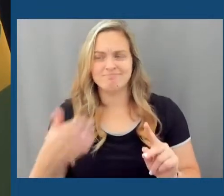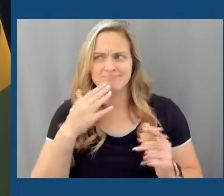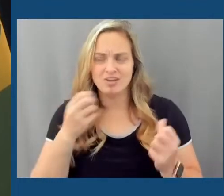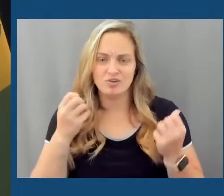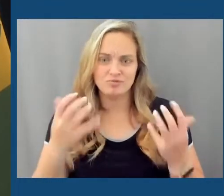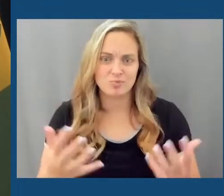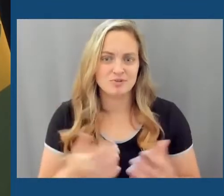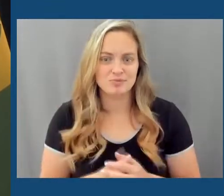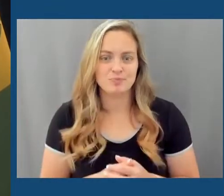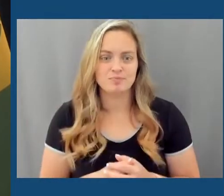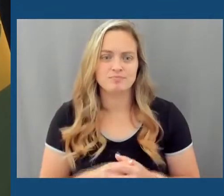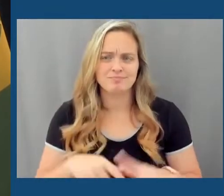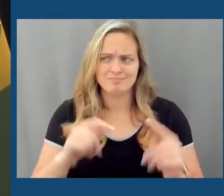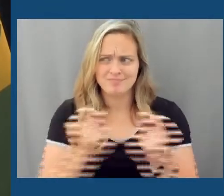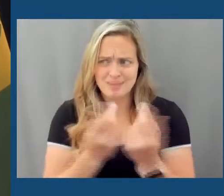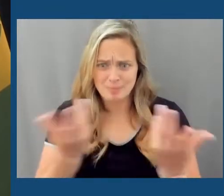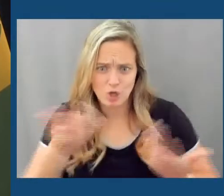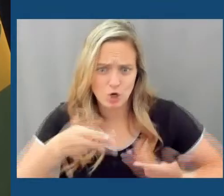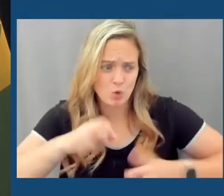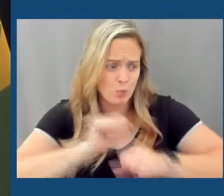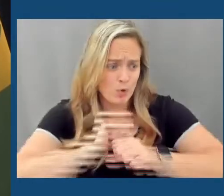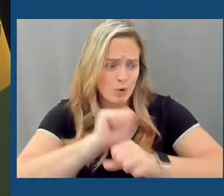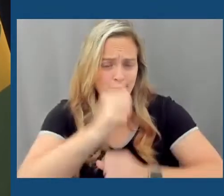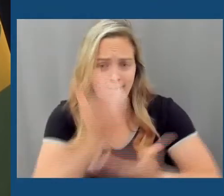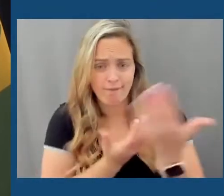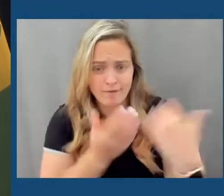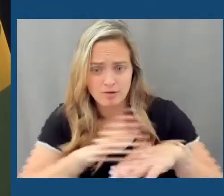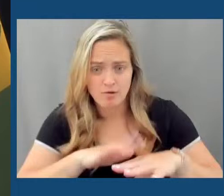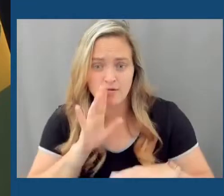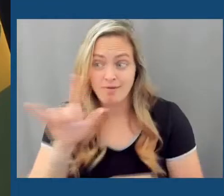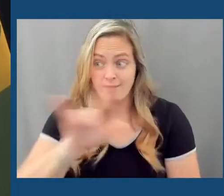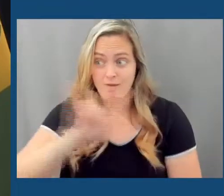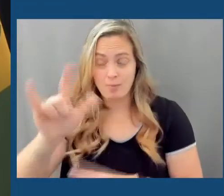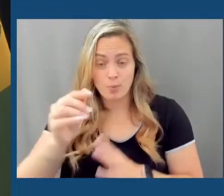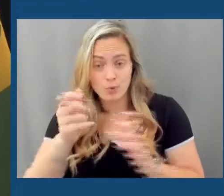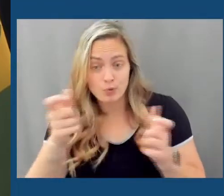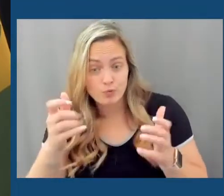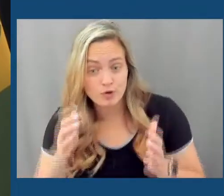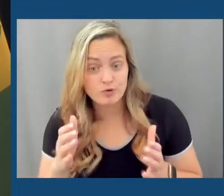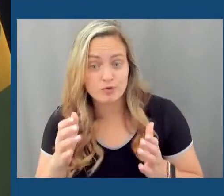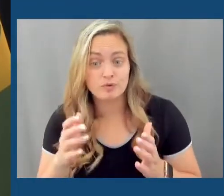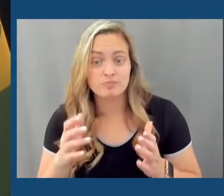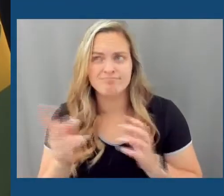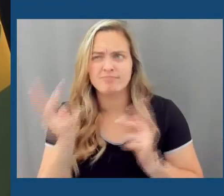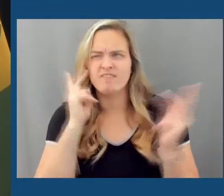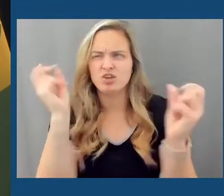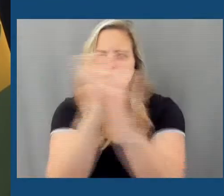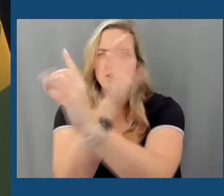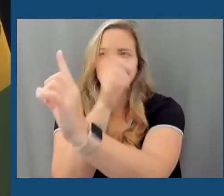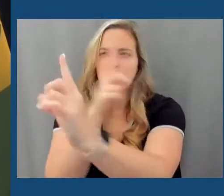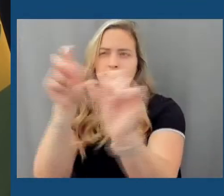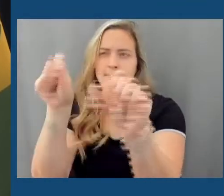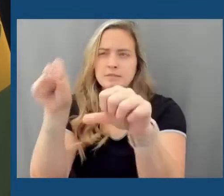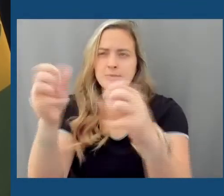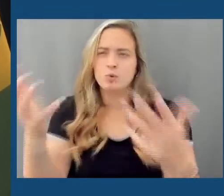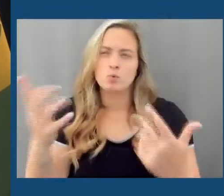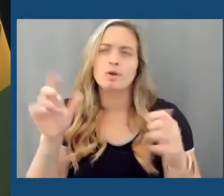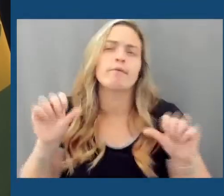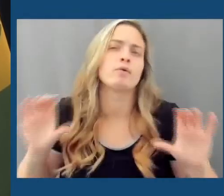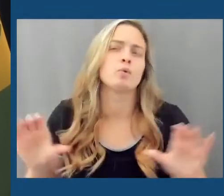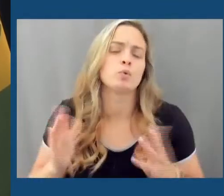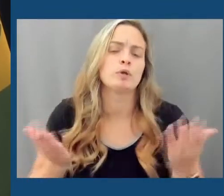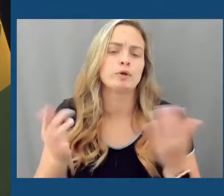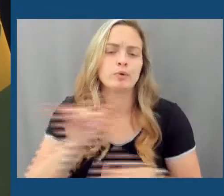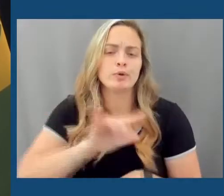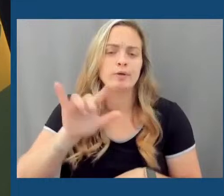need the team on the ground here. Andy Moore, the airport director, who helped visualize the possibilities of what we could do here, and